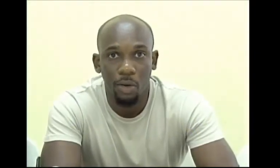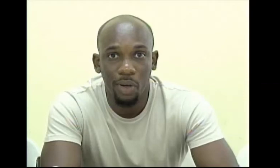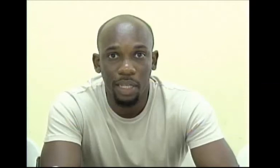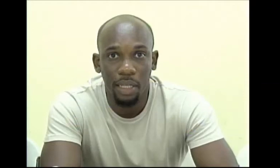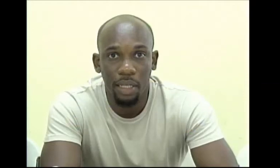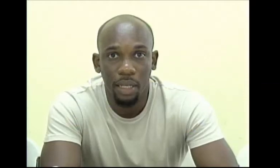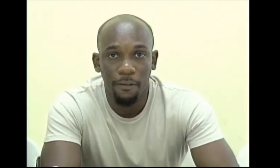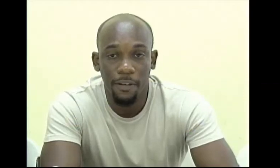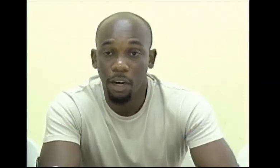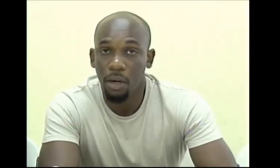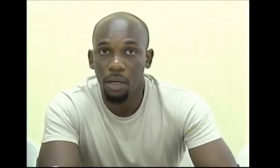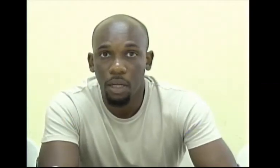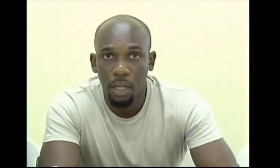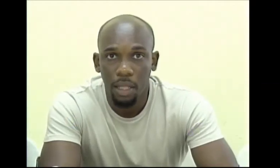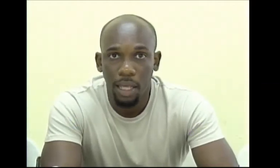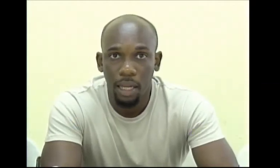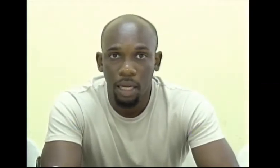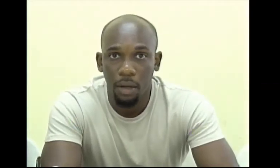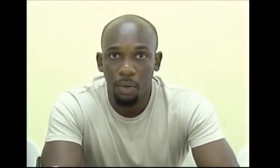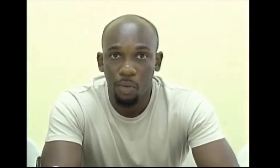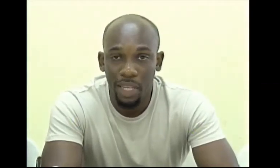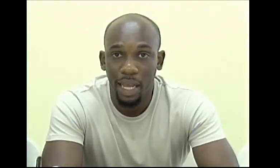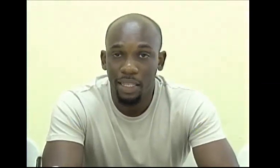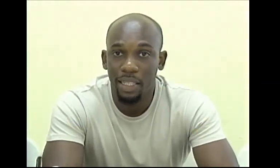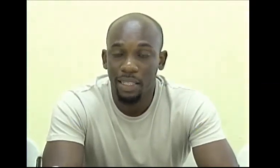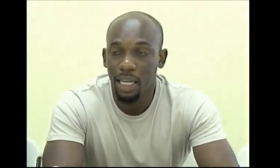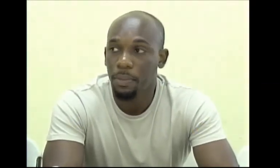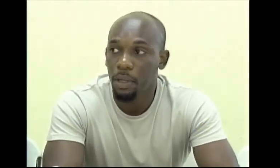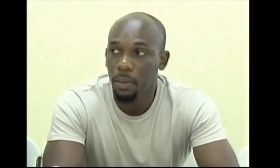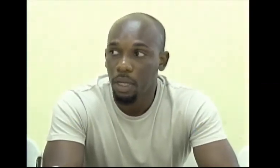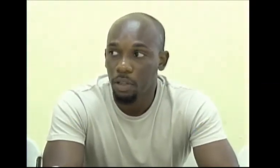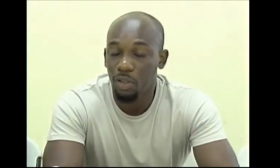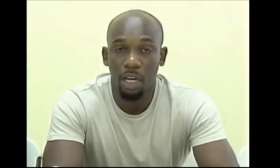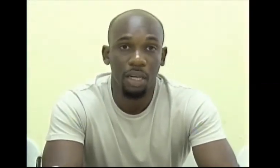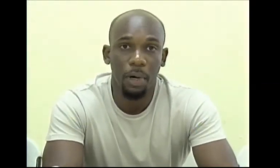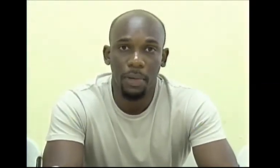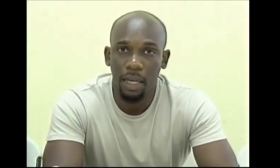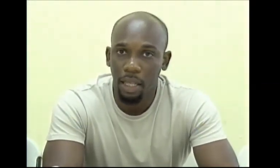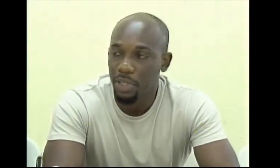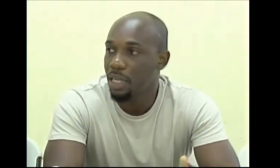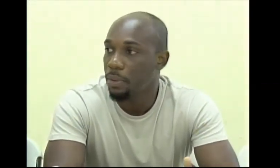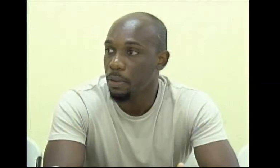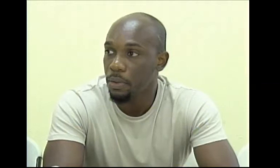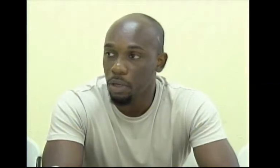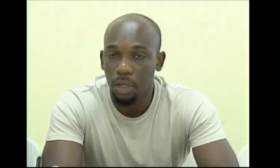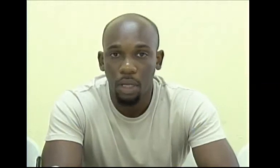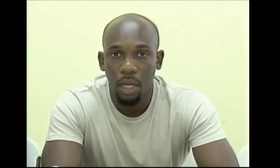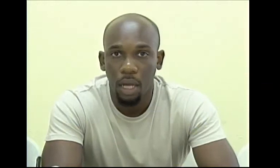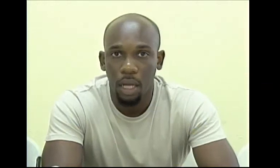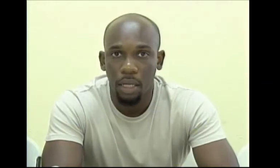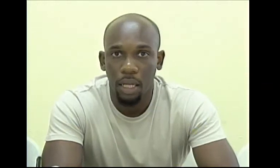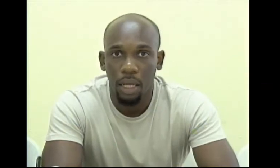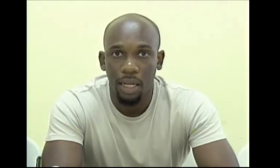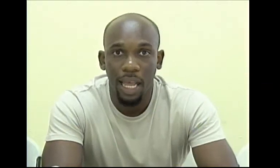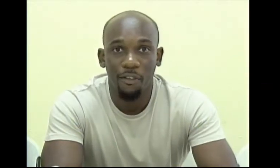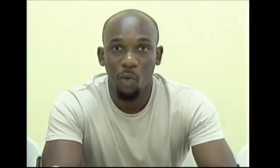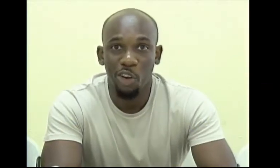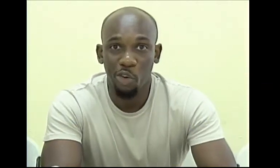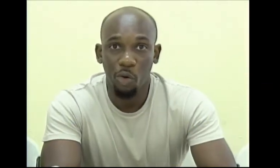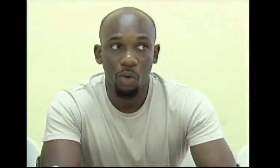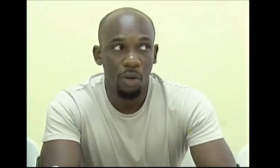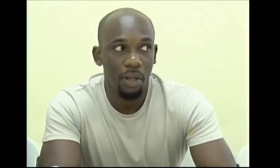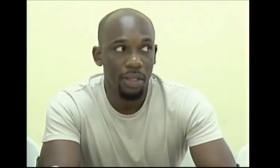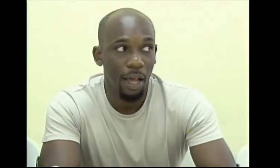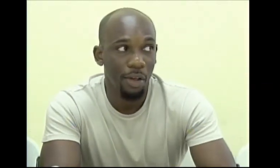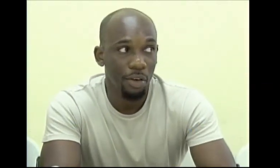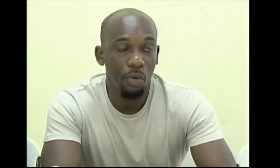it's only fair that we actually step up. Those are in the public eye, that we step up, and let everyone